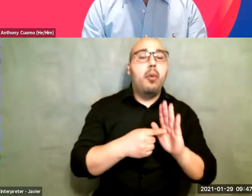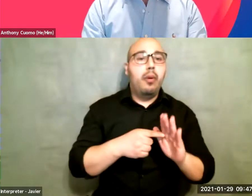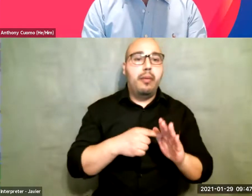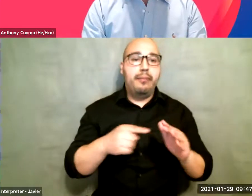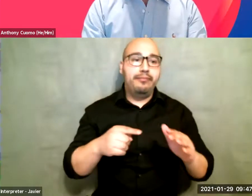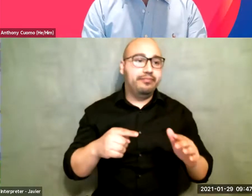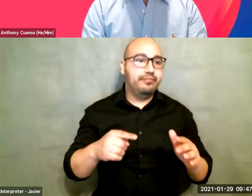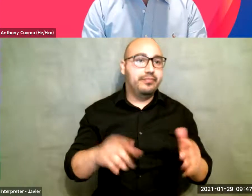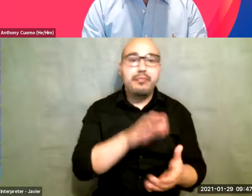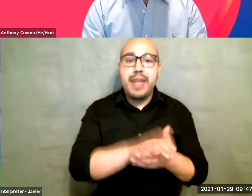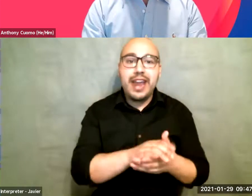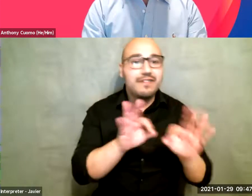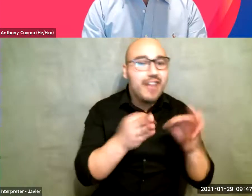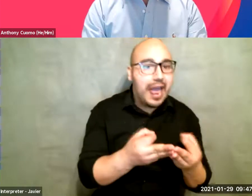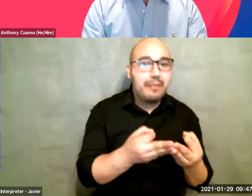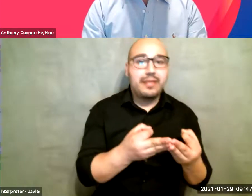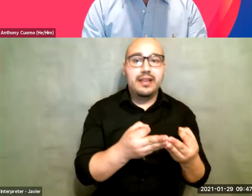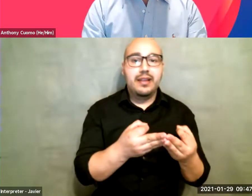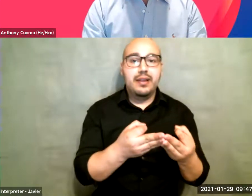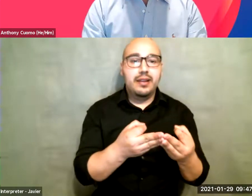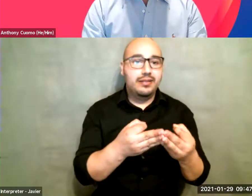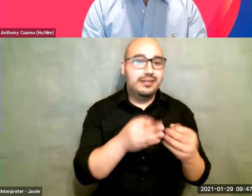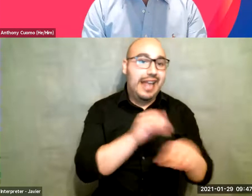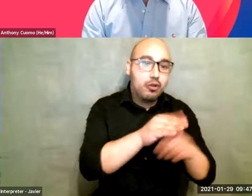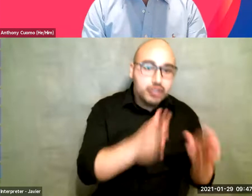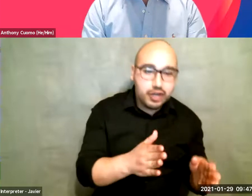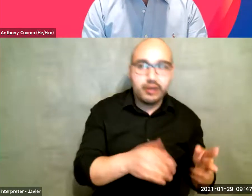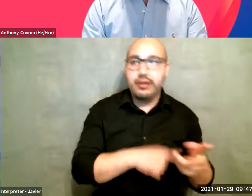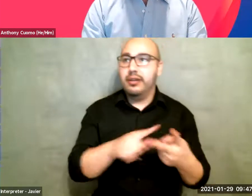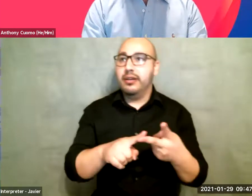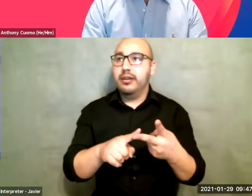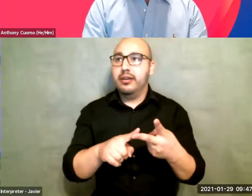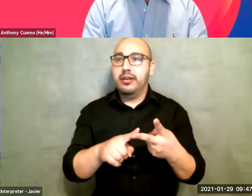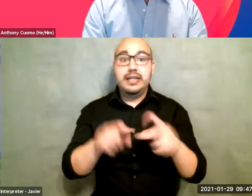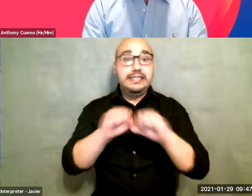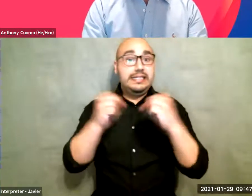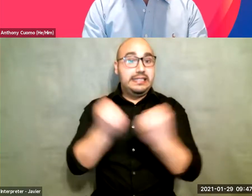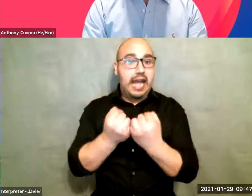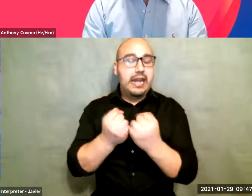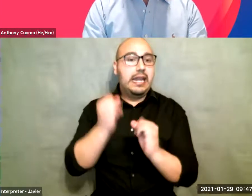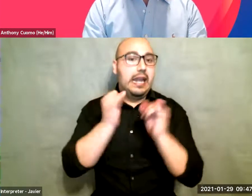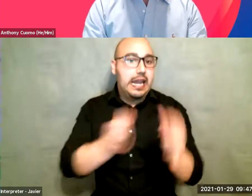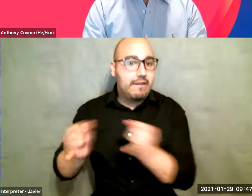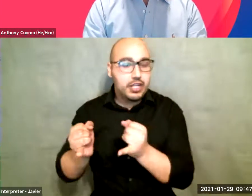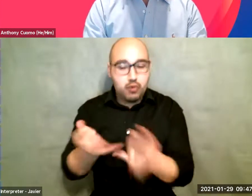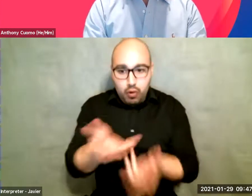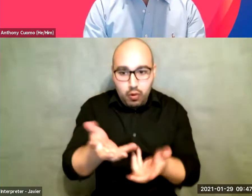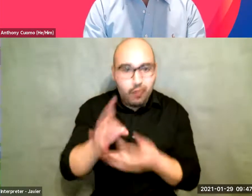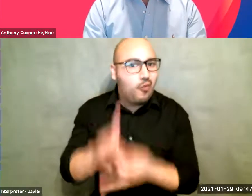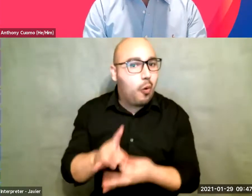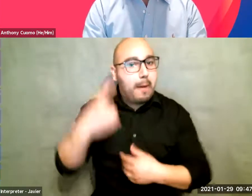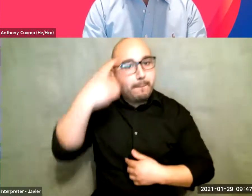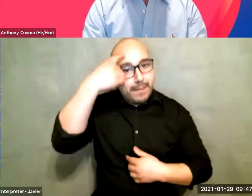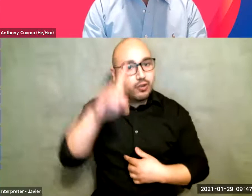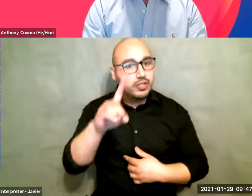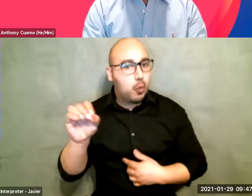with a more with a PsyD and actually be counseling individuals who are dealing with mental disorder, or they can